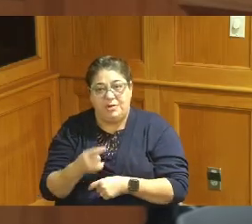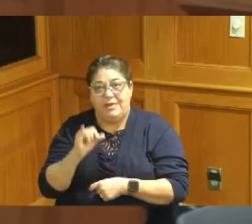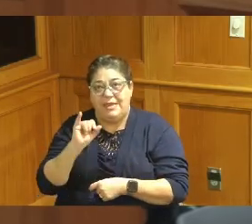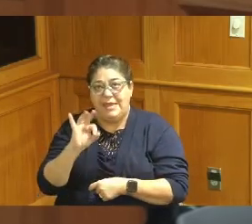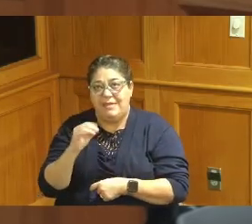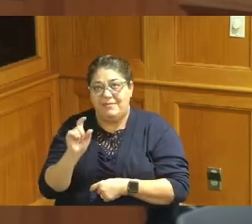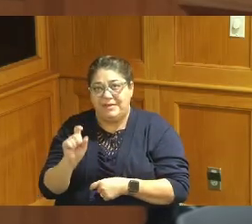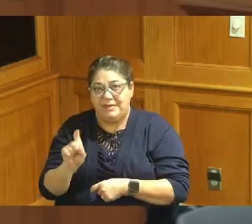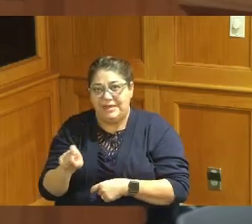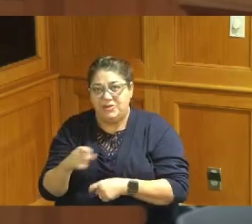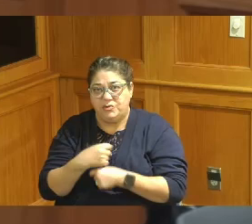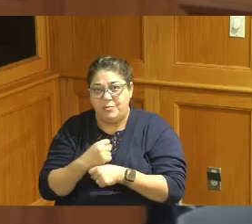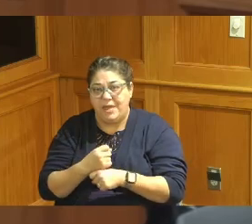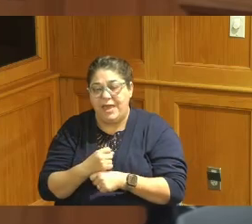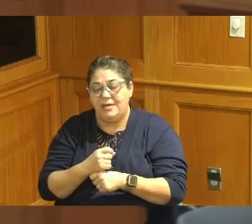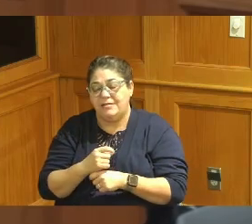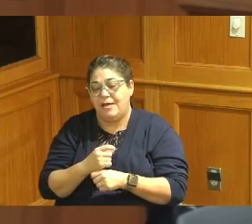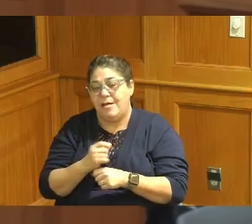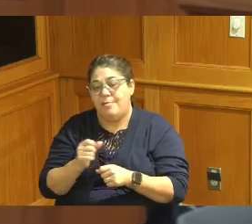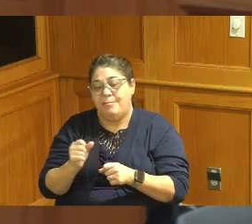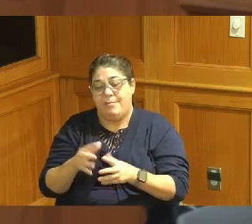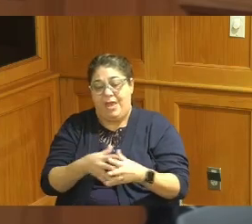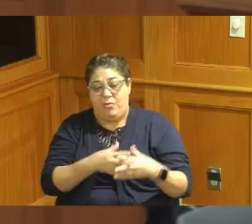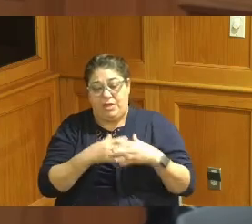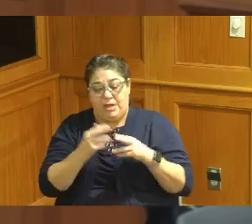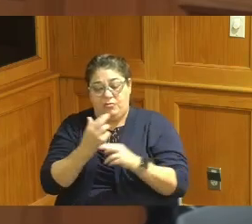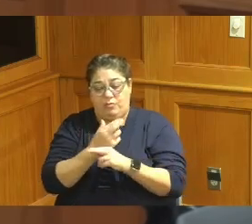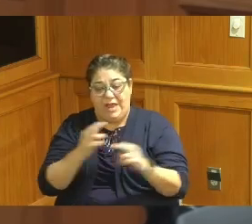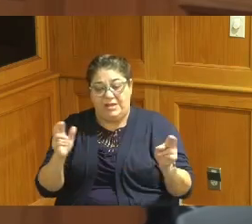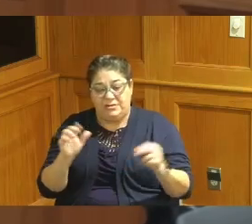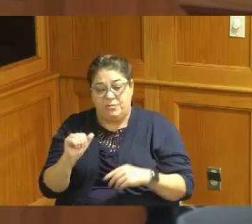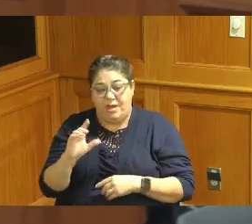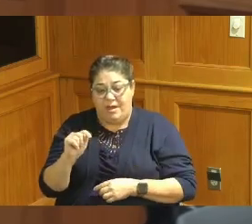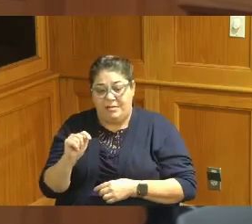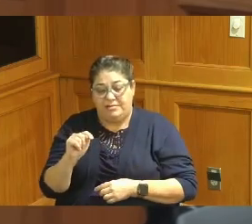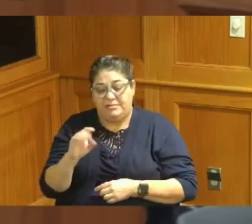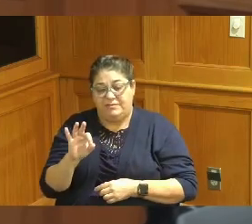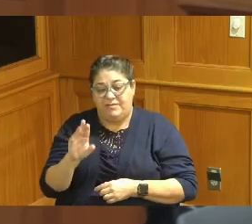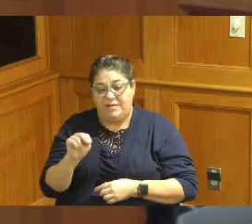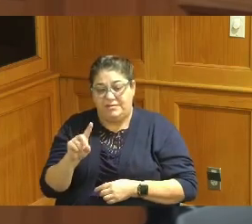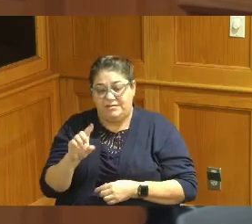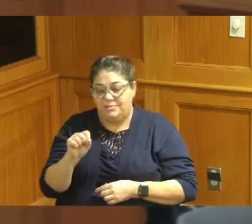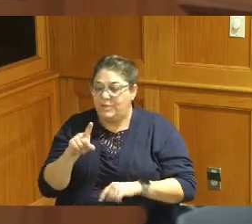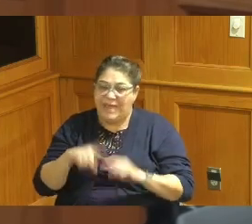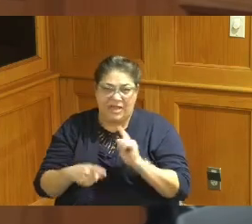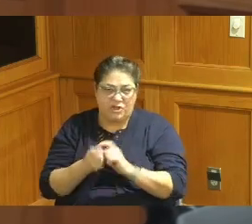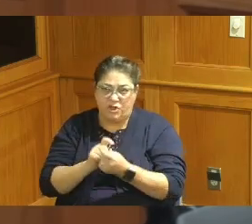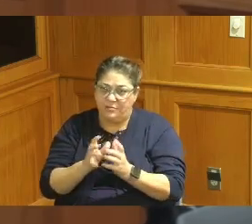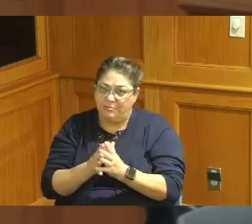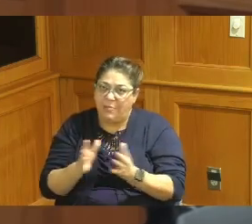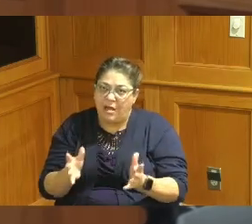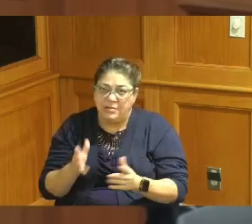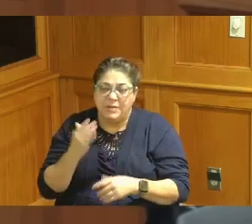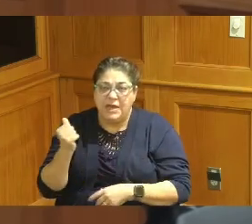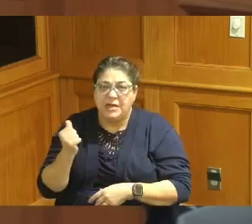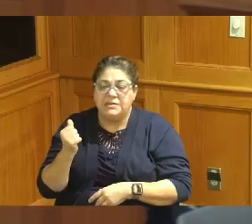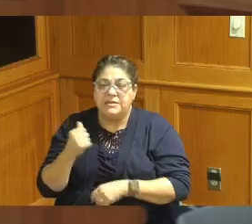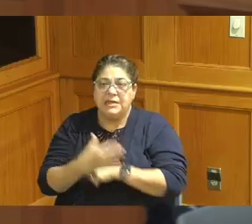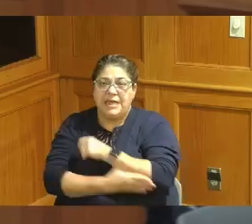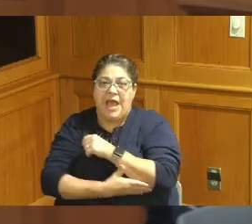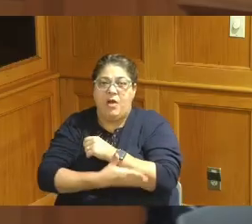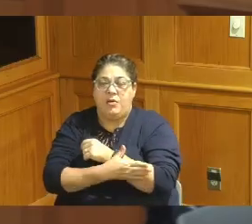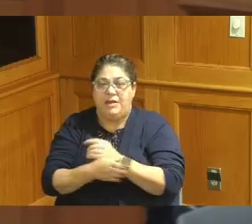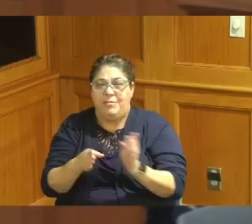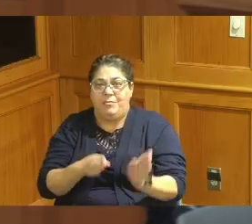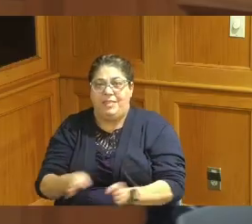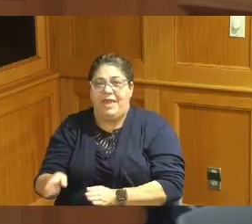make some, with the American Rescue Act funds, we are limited in how we can change that structure, right? Because the county's plan obligated these funds